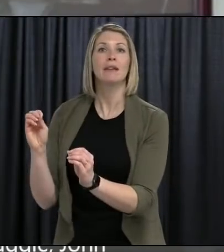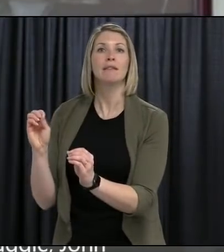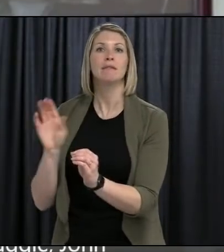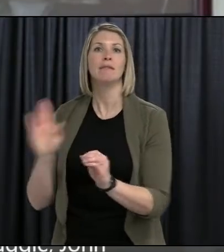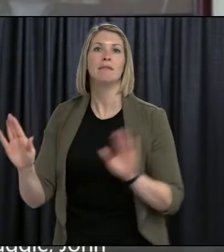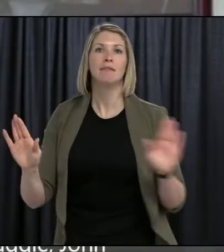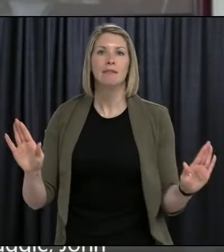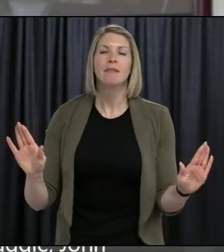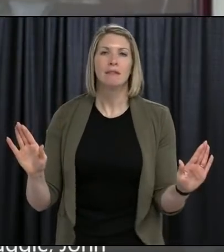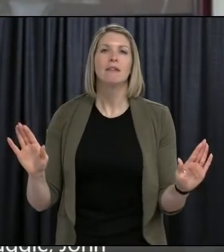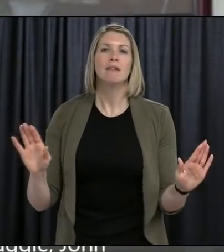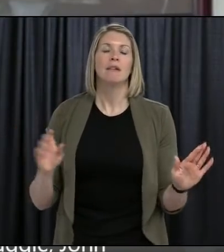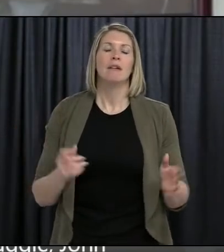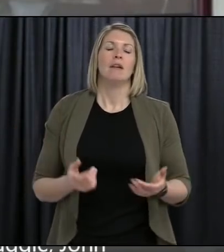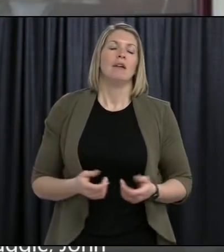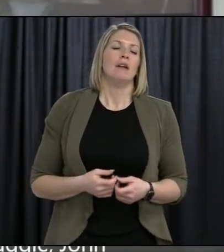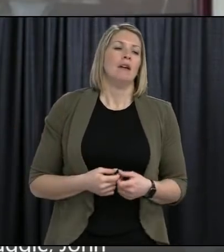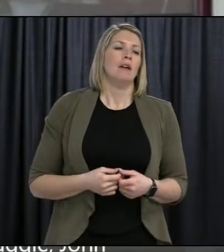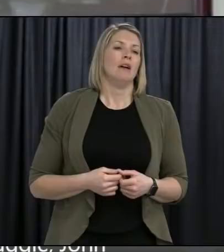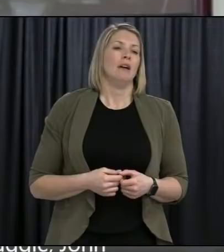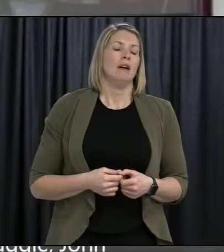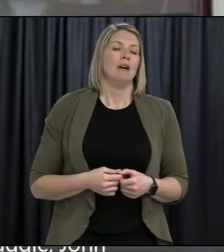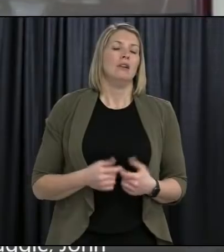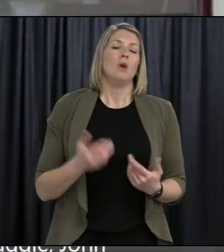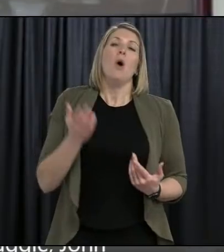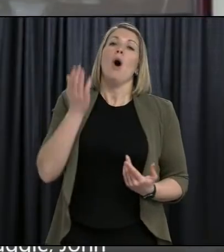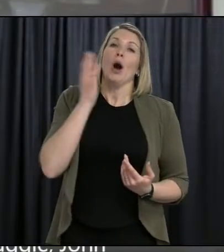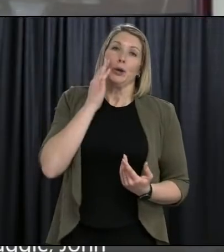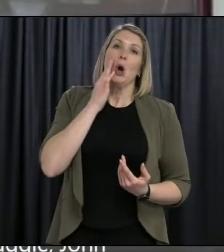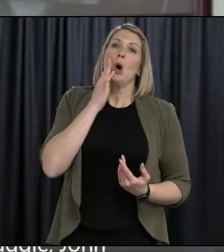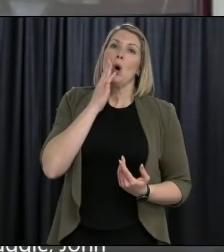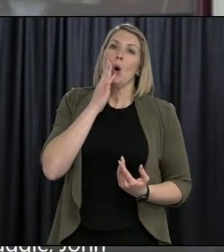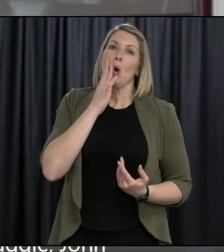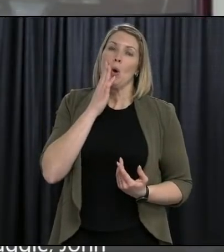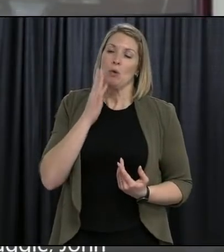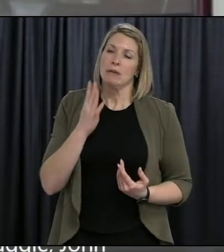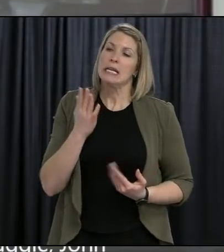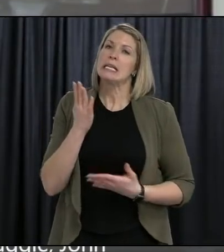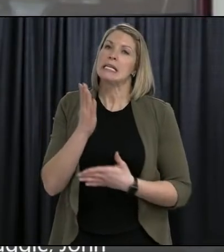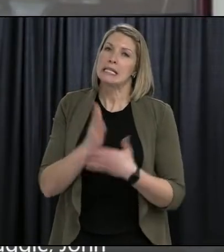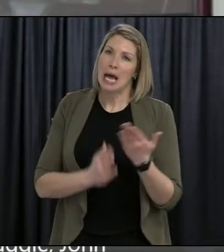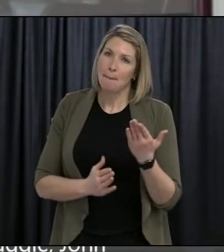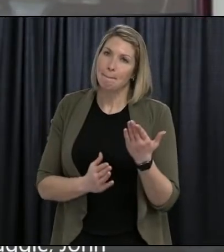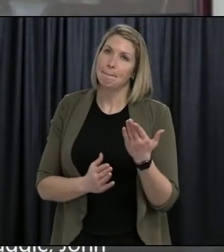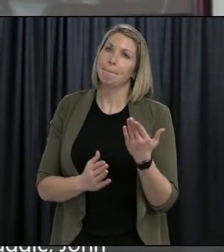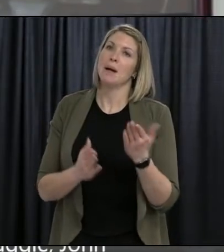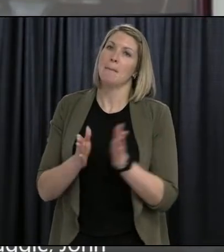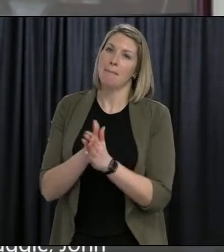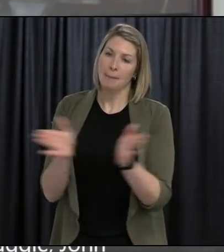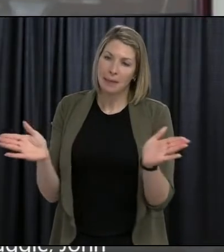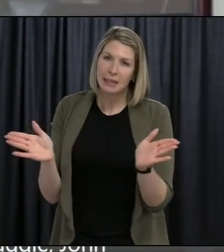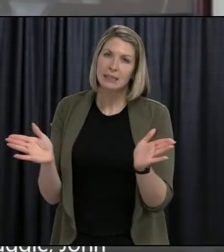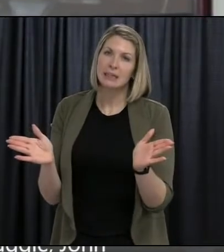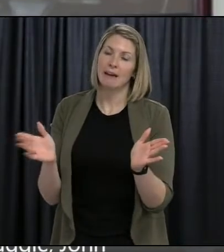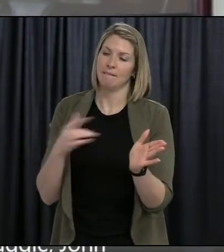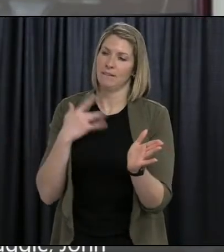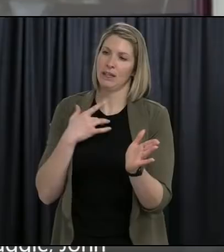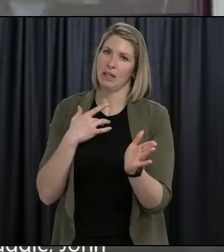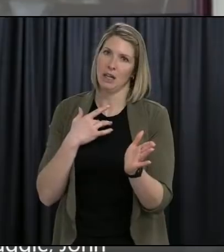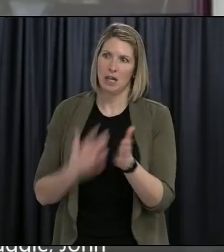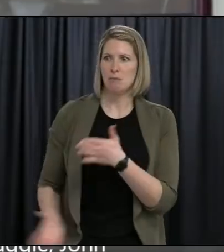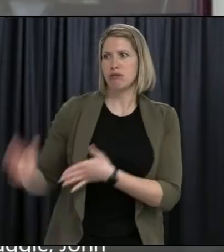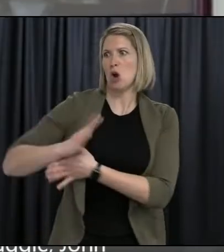of individuals or groups who feel that for one reason or another their circumstances make